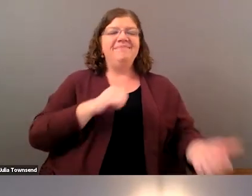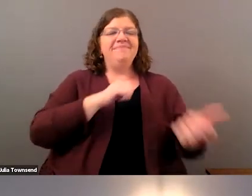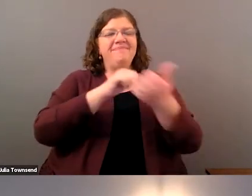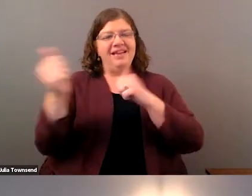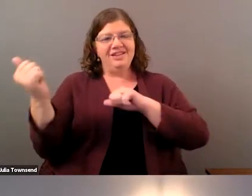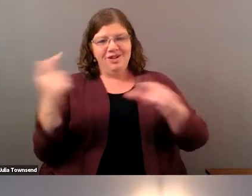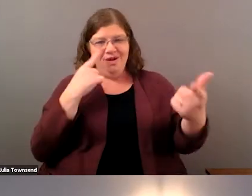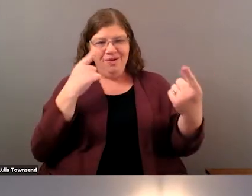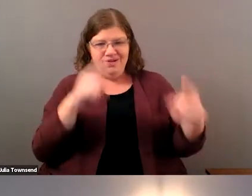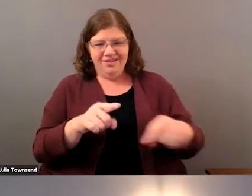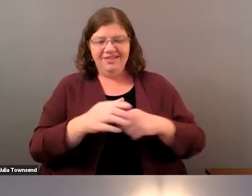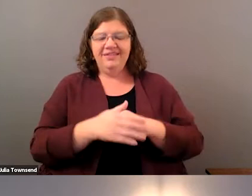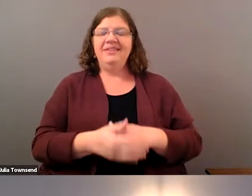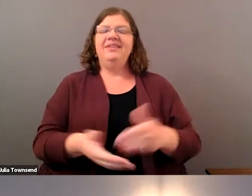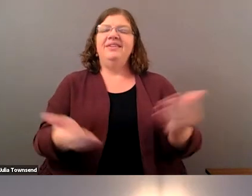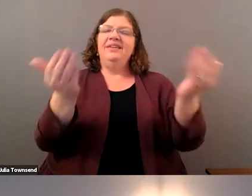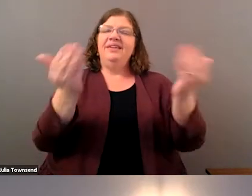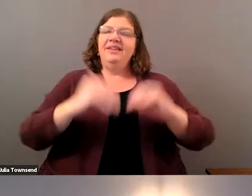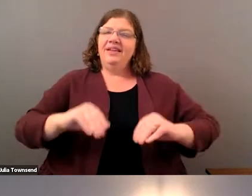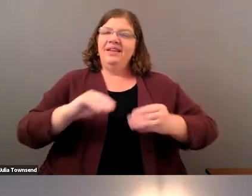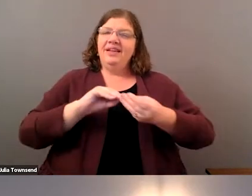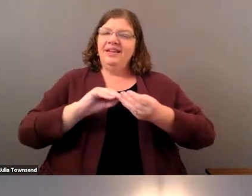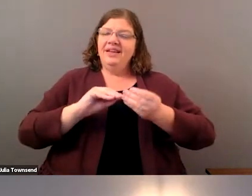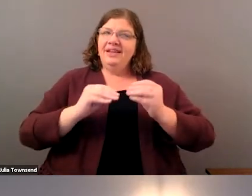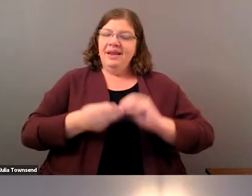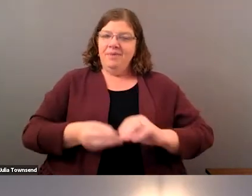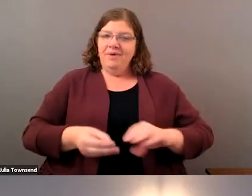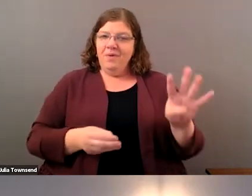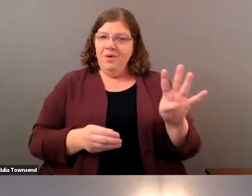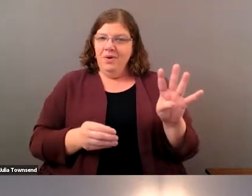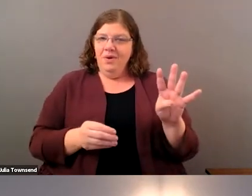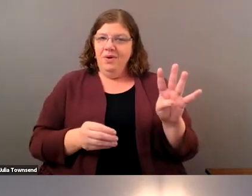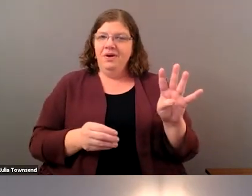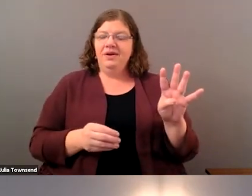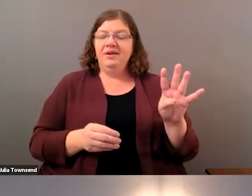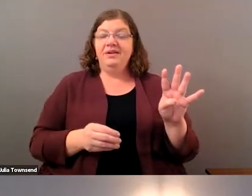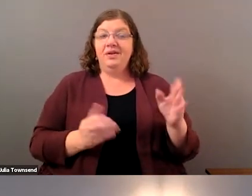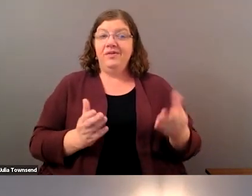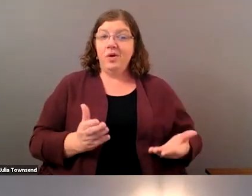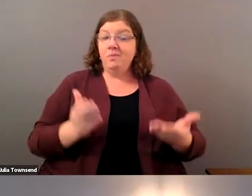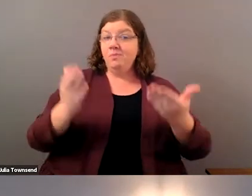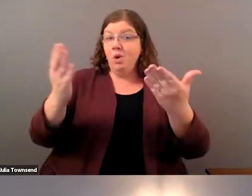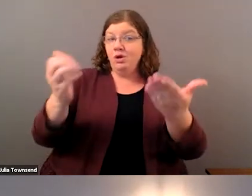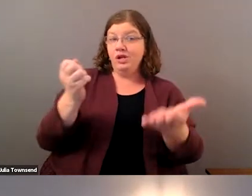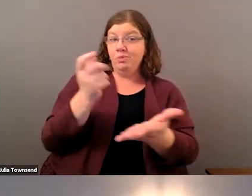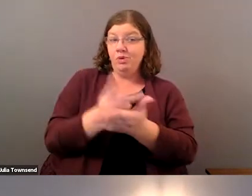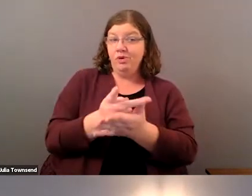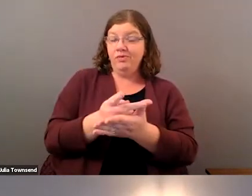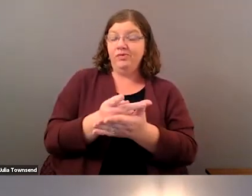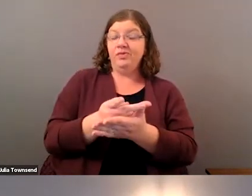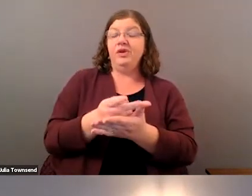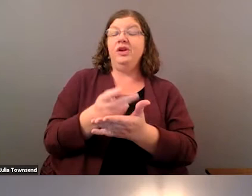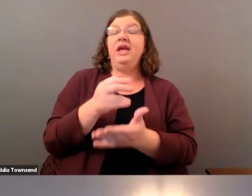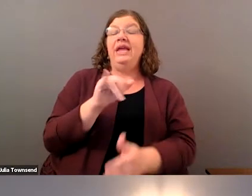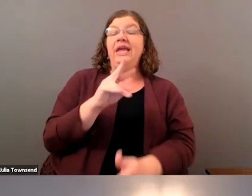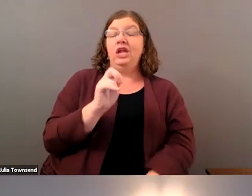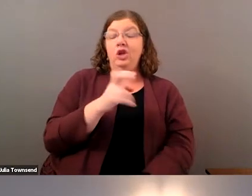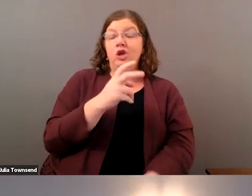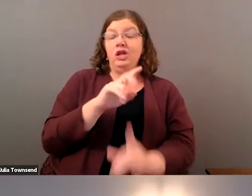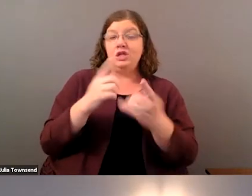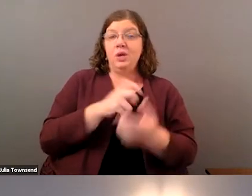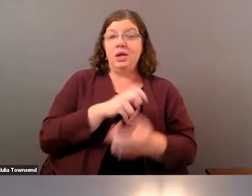unanimously. Number 4, may I ask for a motion for approval of the interdistrict transfer